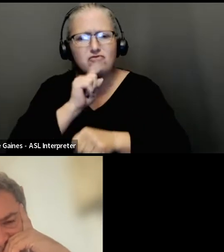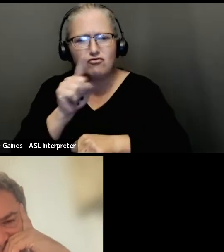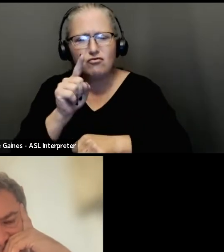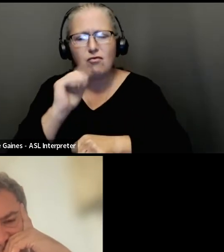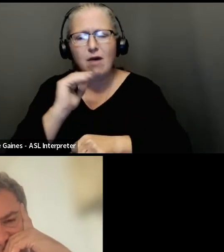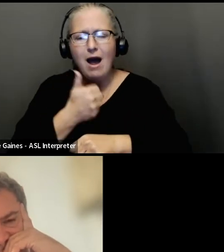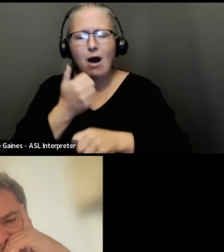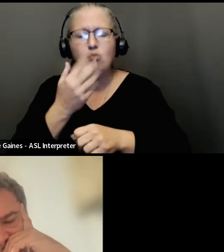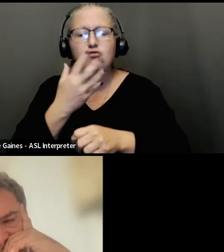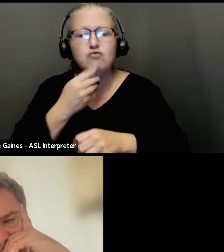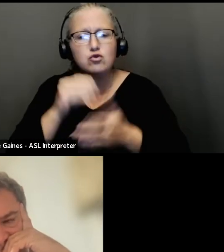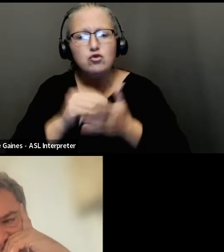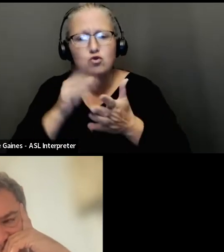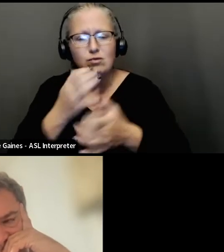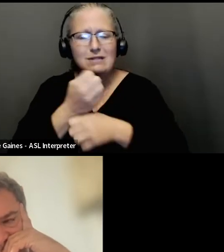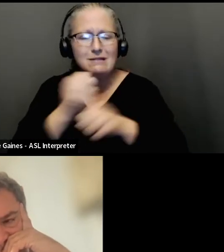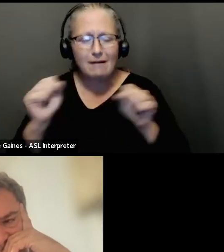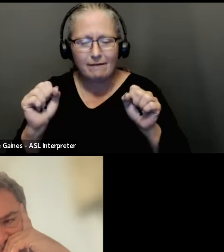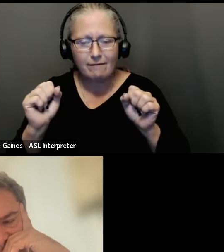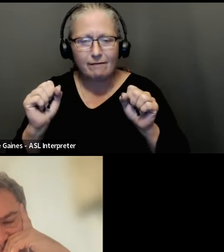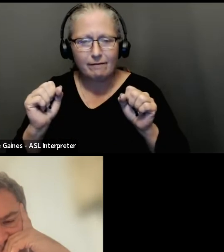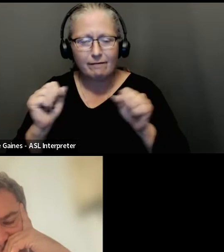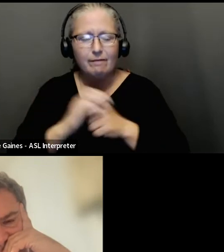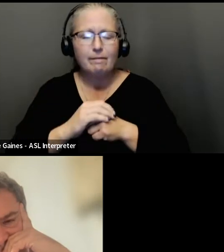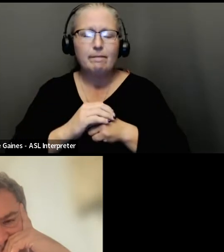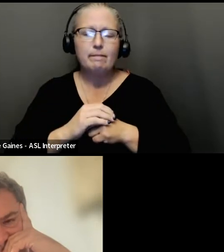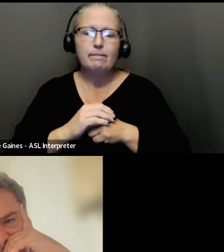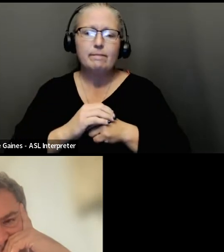safety, our Jewish students' safety.